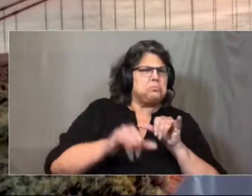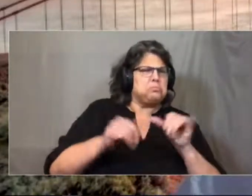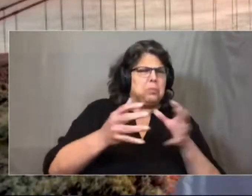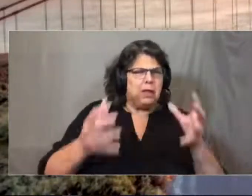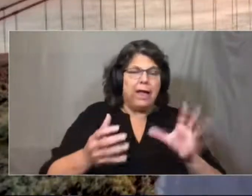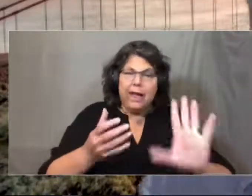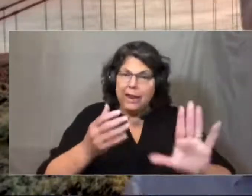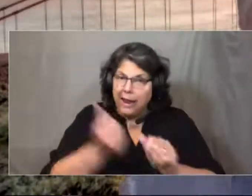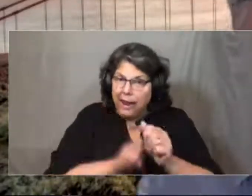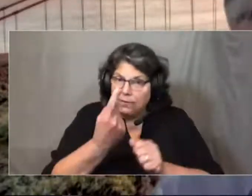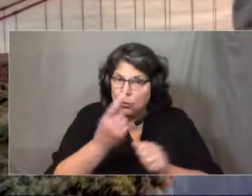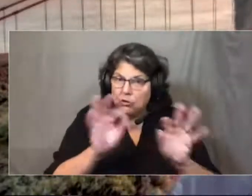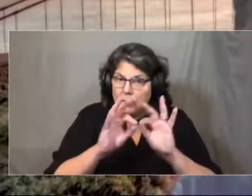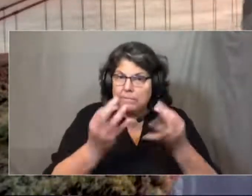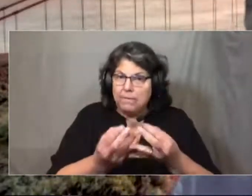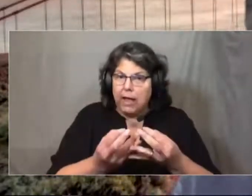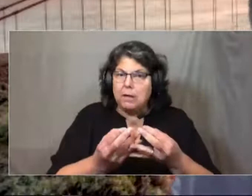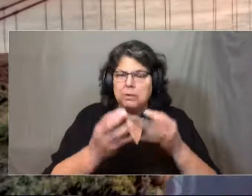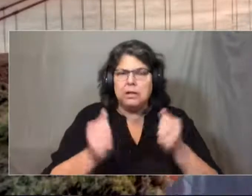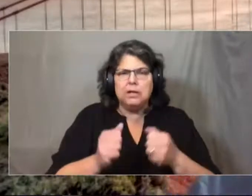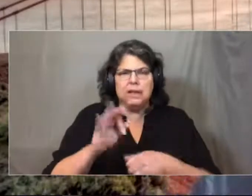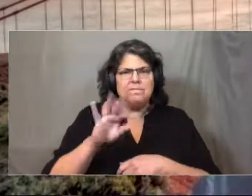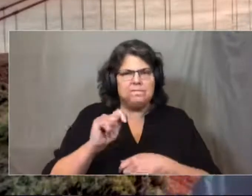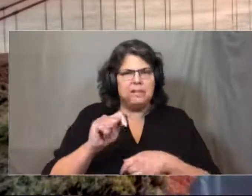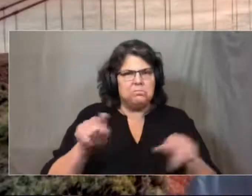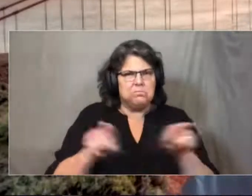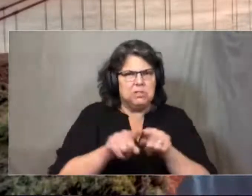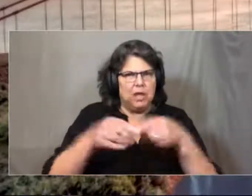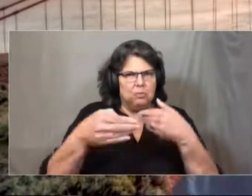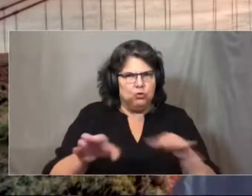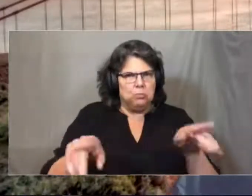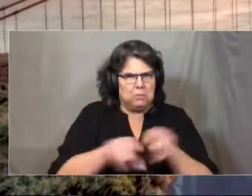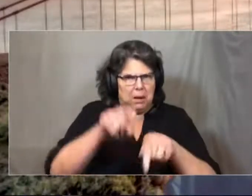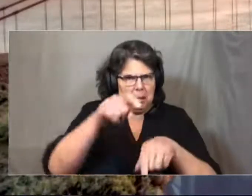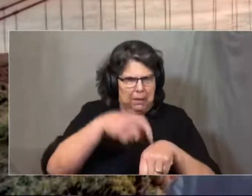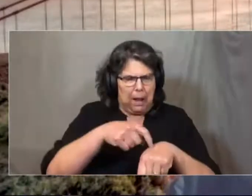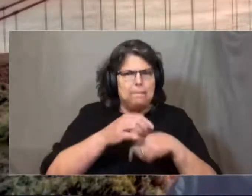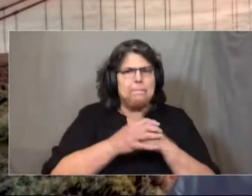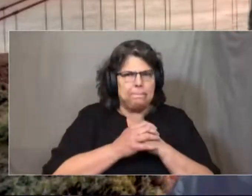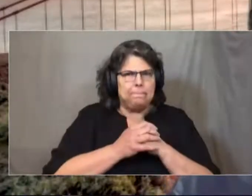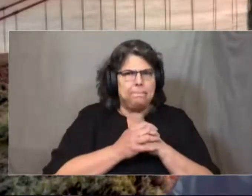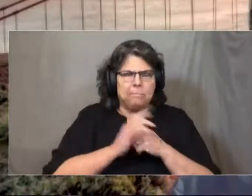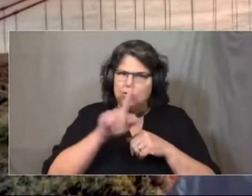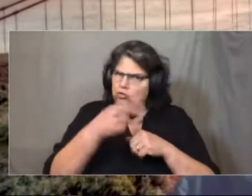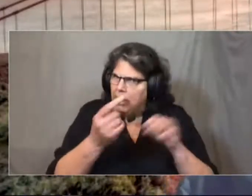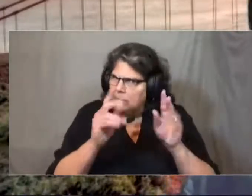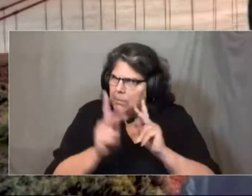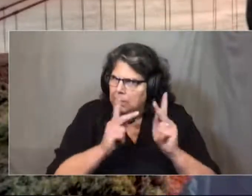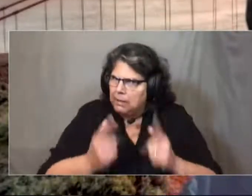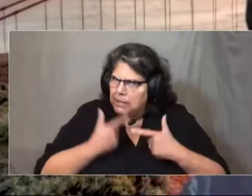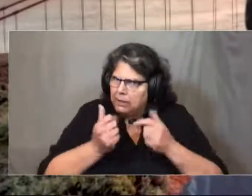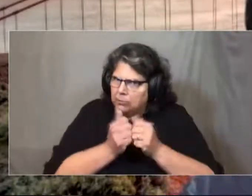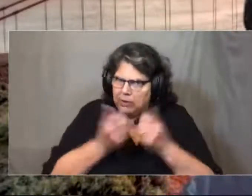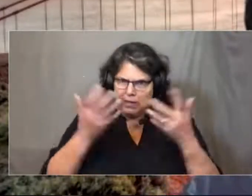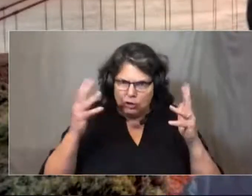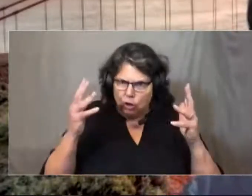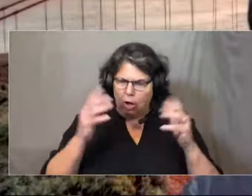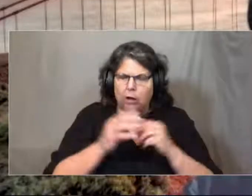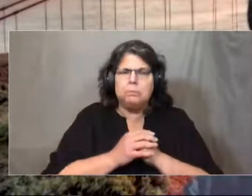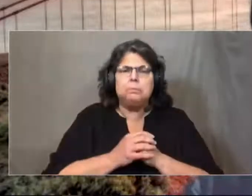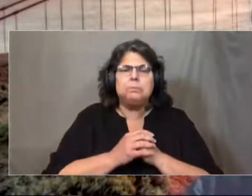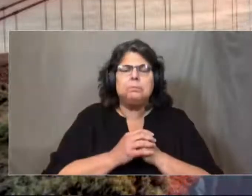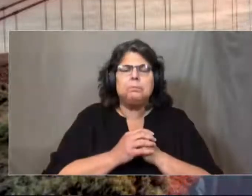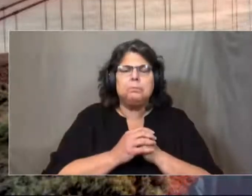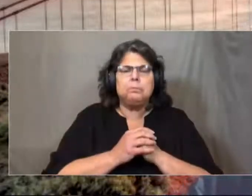your family, your small social bubble, if you will. And what you want to do is, as I